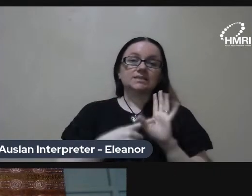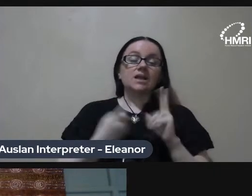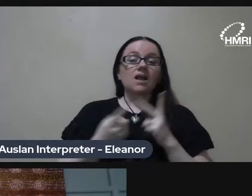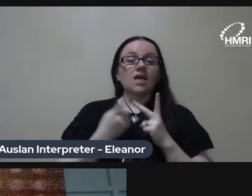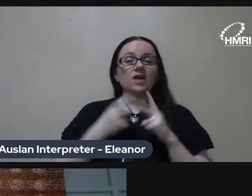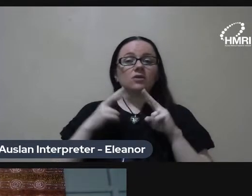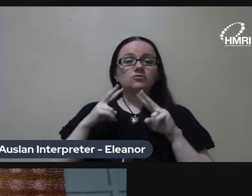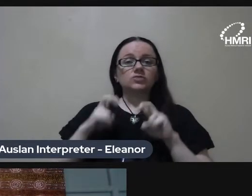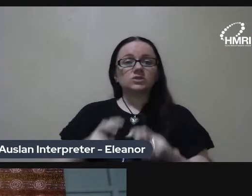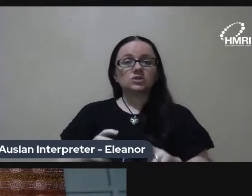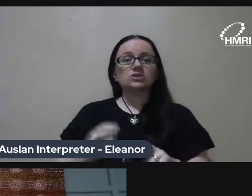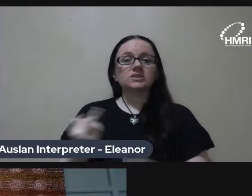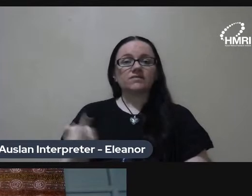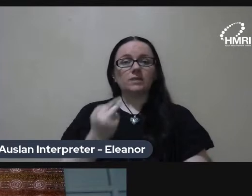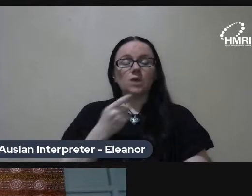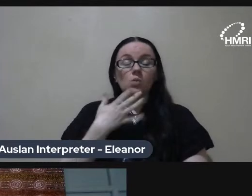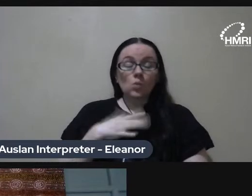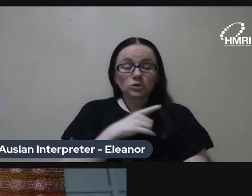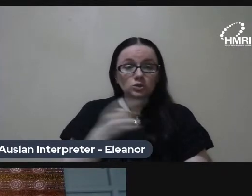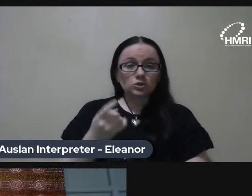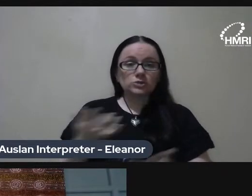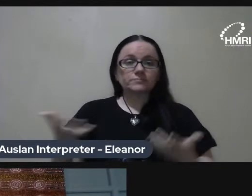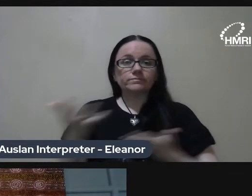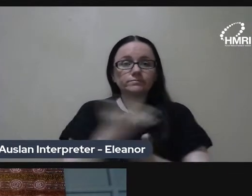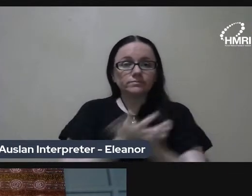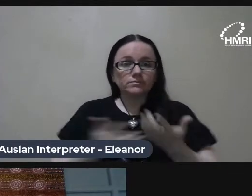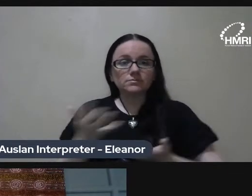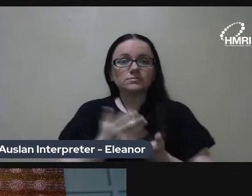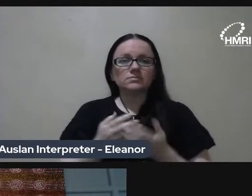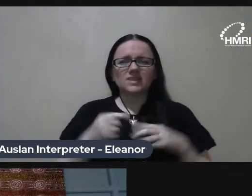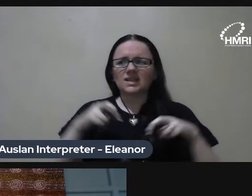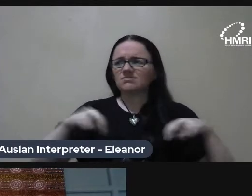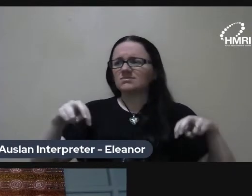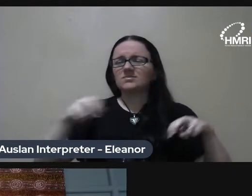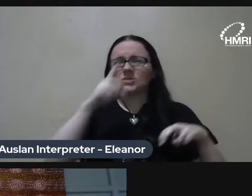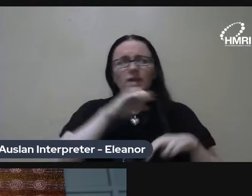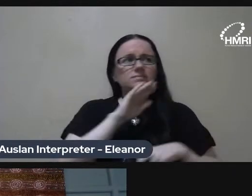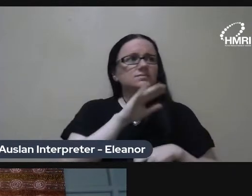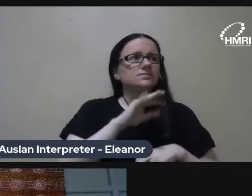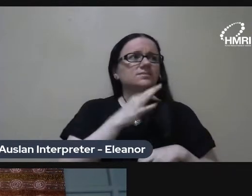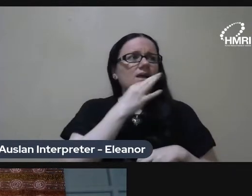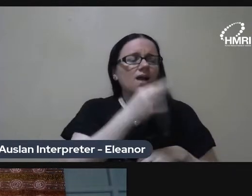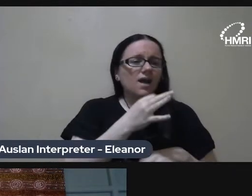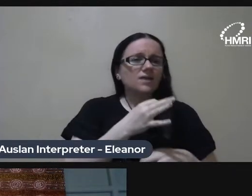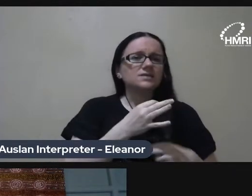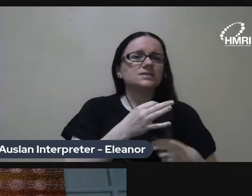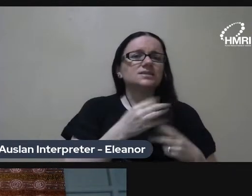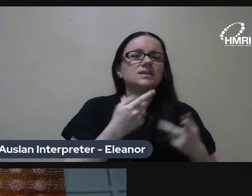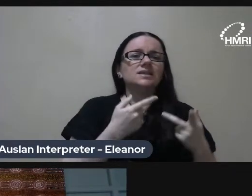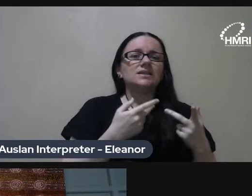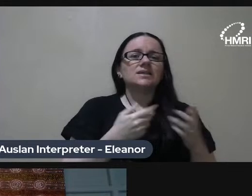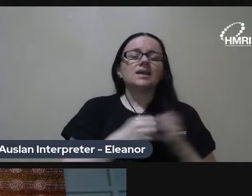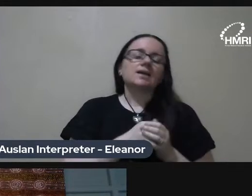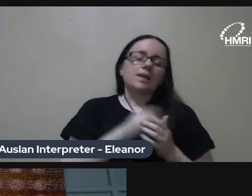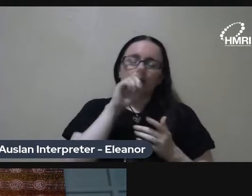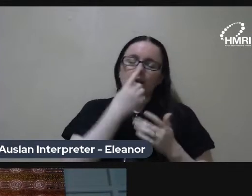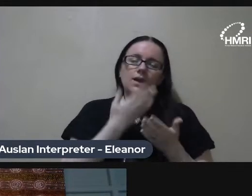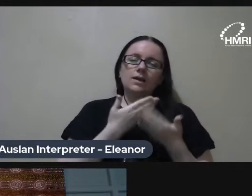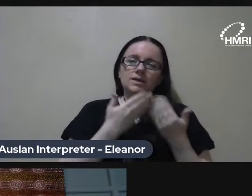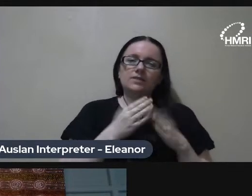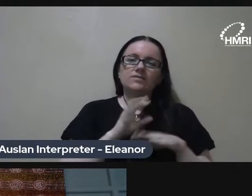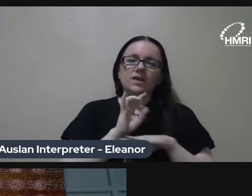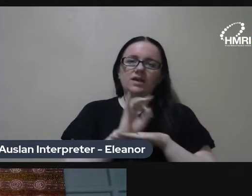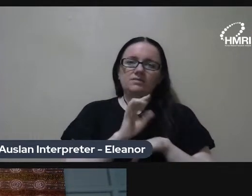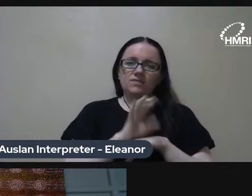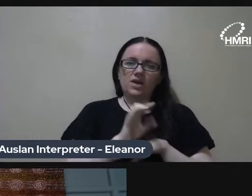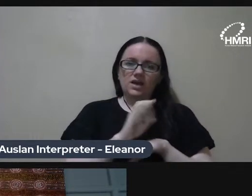want you to have conversations. They'll be in different parts of the room. Ask your questions. They can't give you personal health advice, but they can talk to